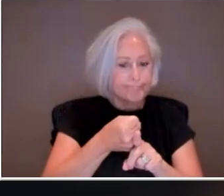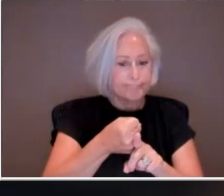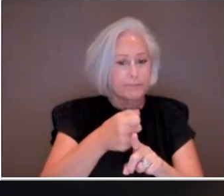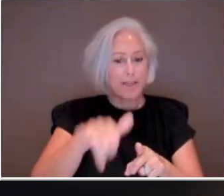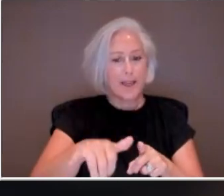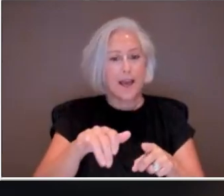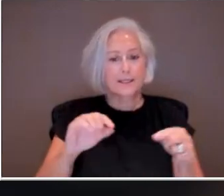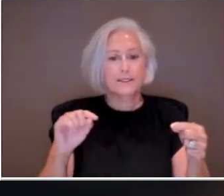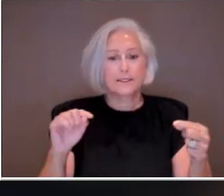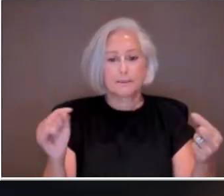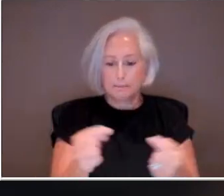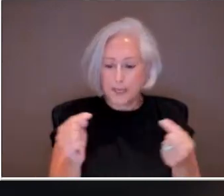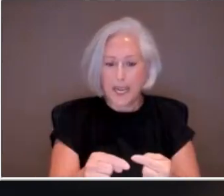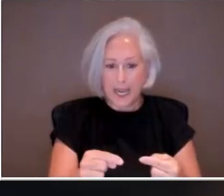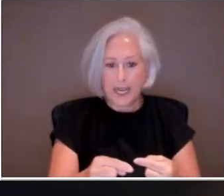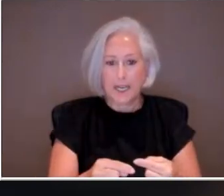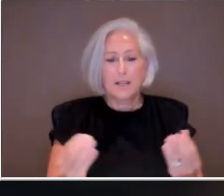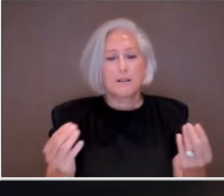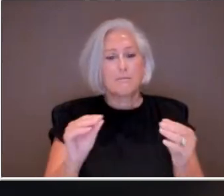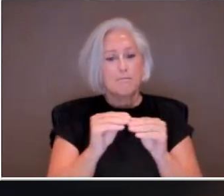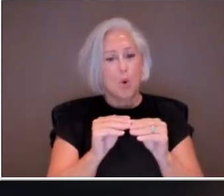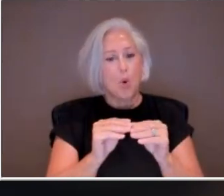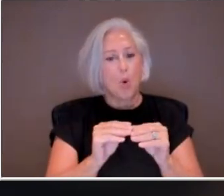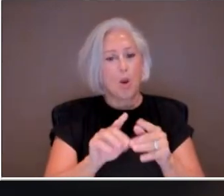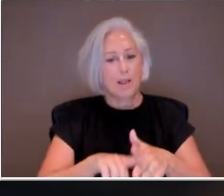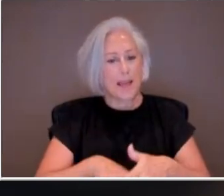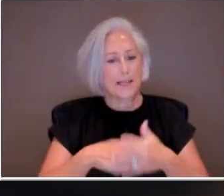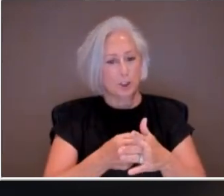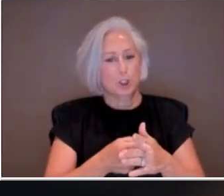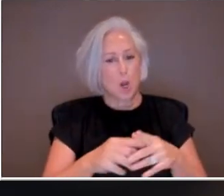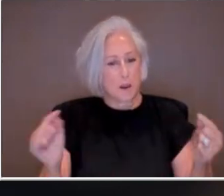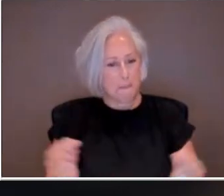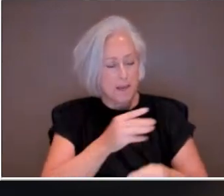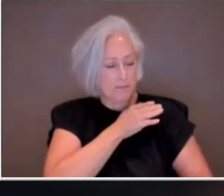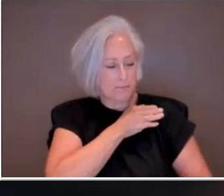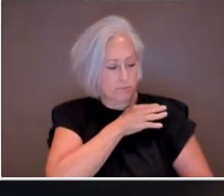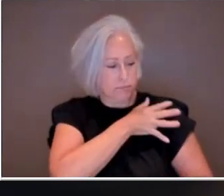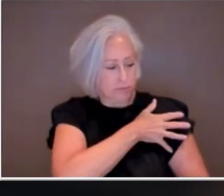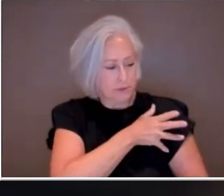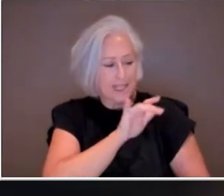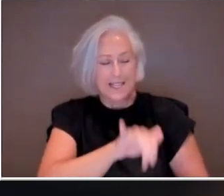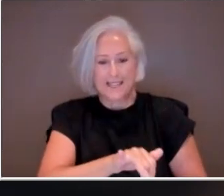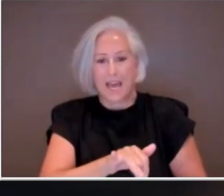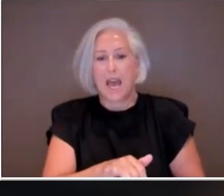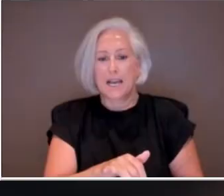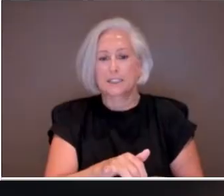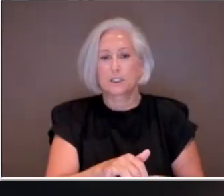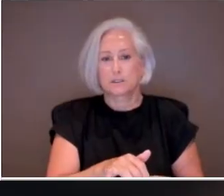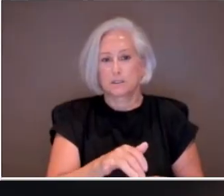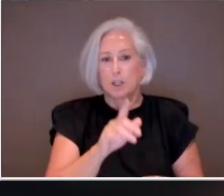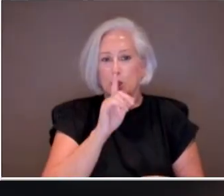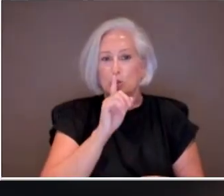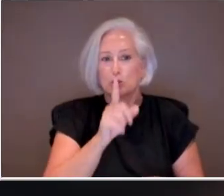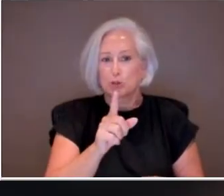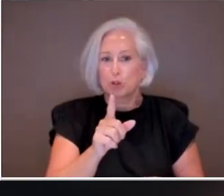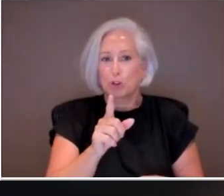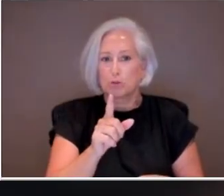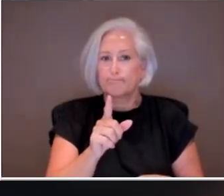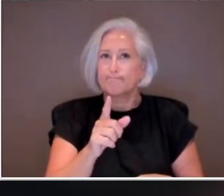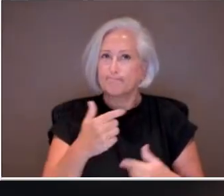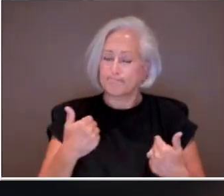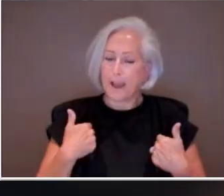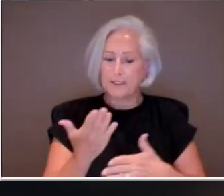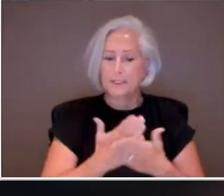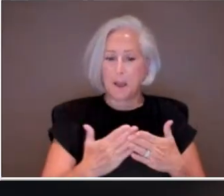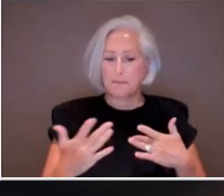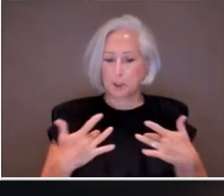a little bit more into her arm and really wasn't activity related. So those are all things that at least should raise some concern. But